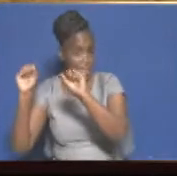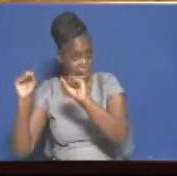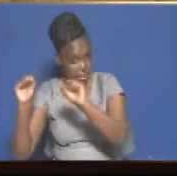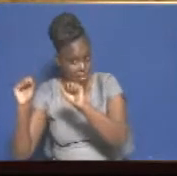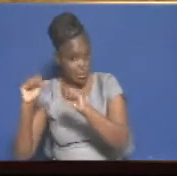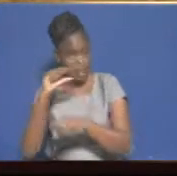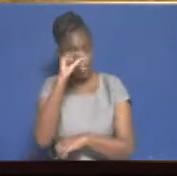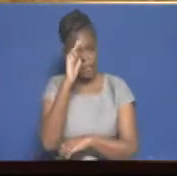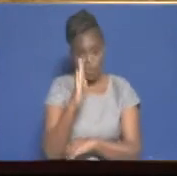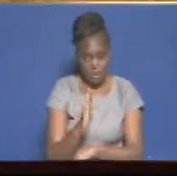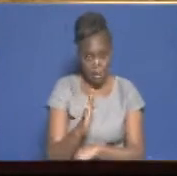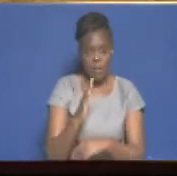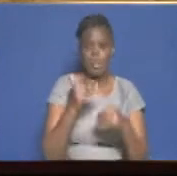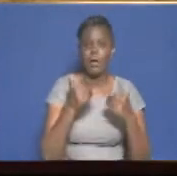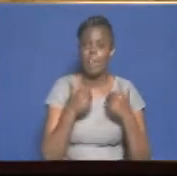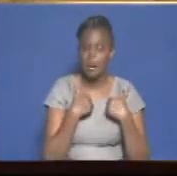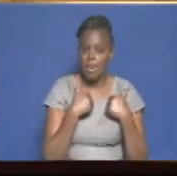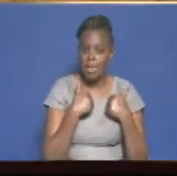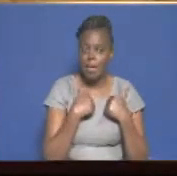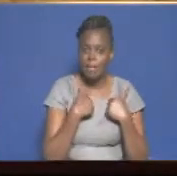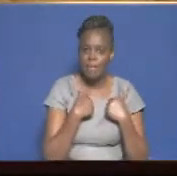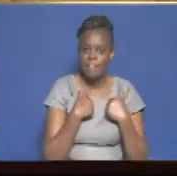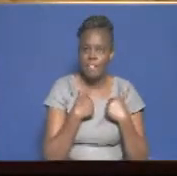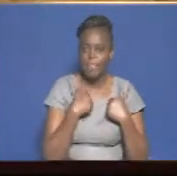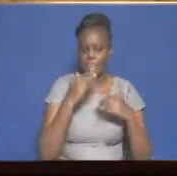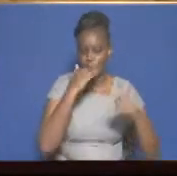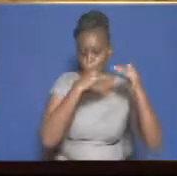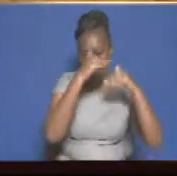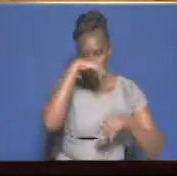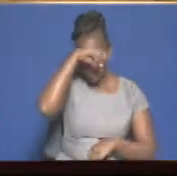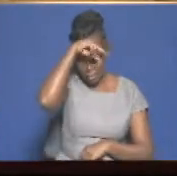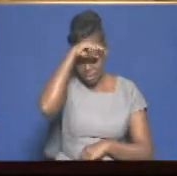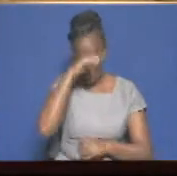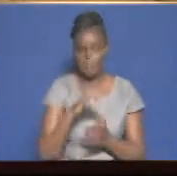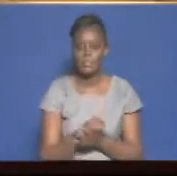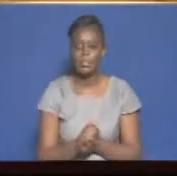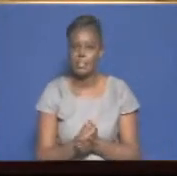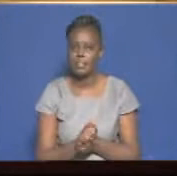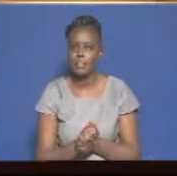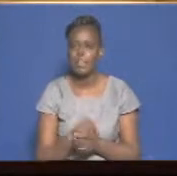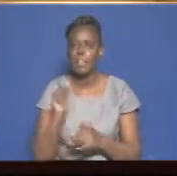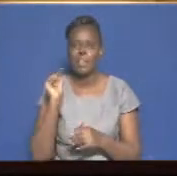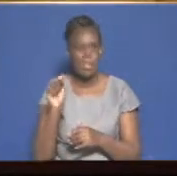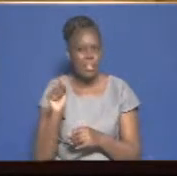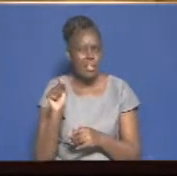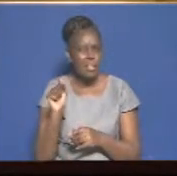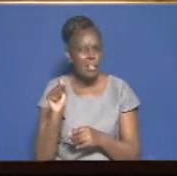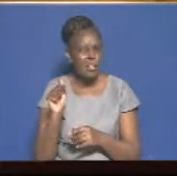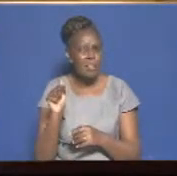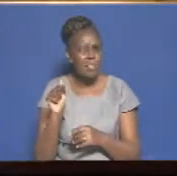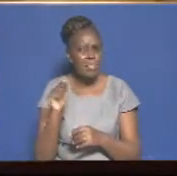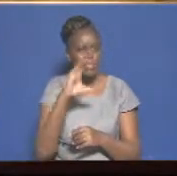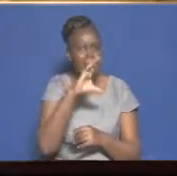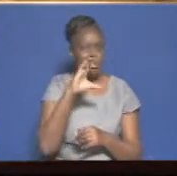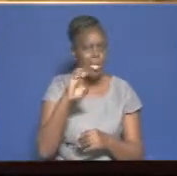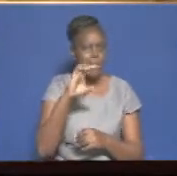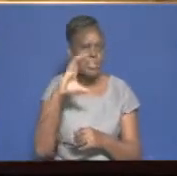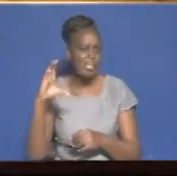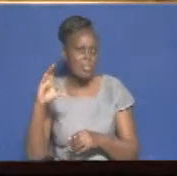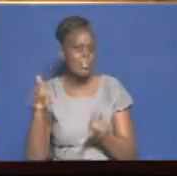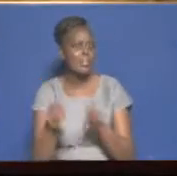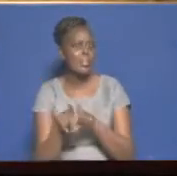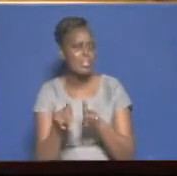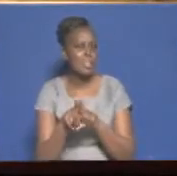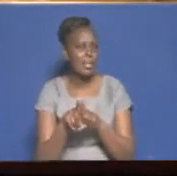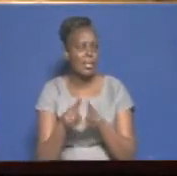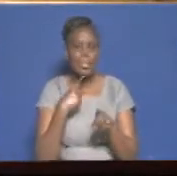and governors to have university degrees? Is it at CECs? So is